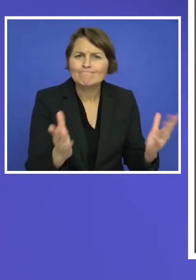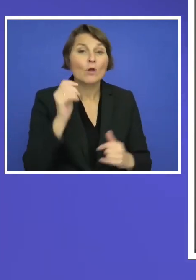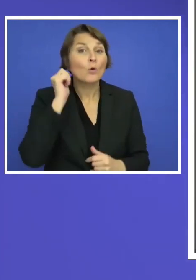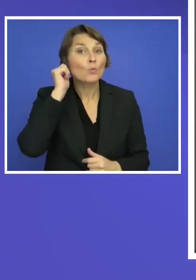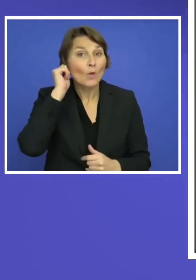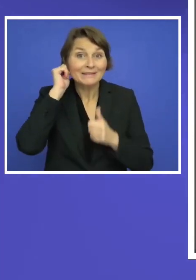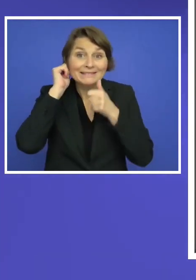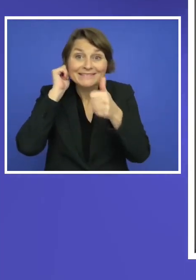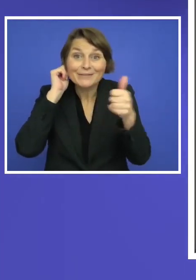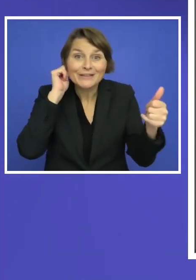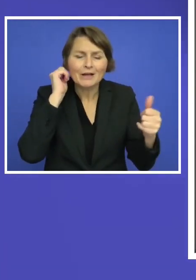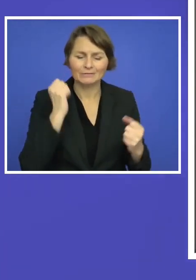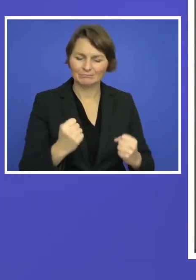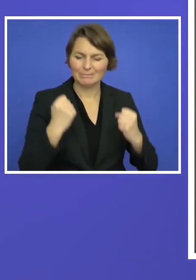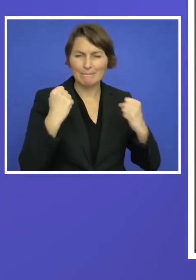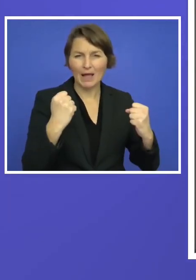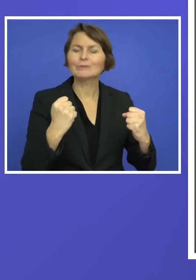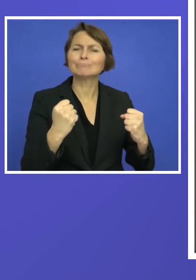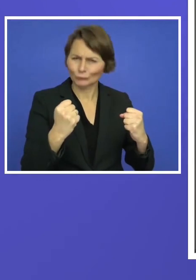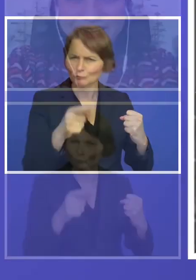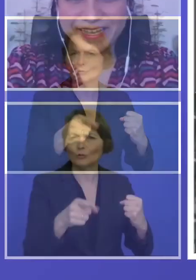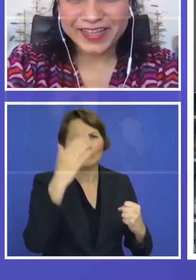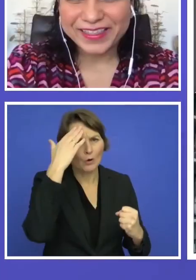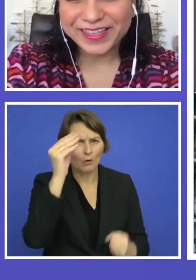You know a lot.